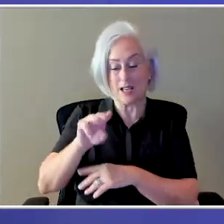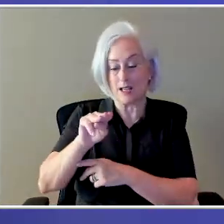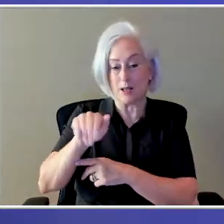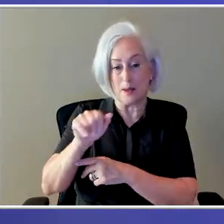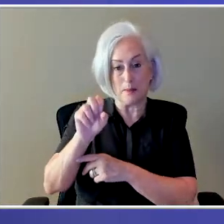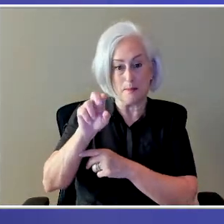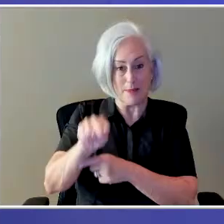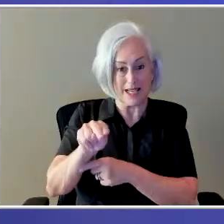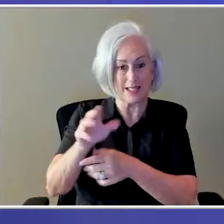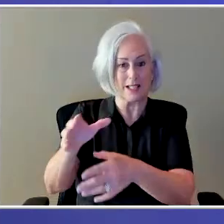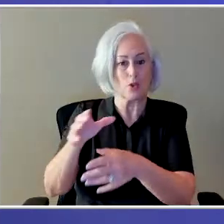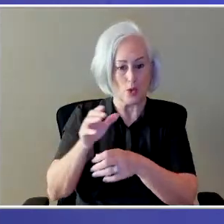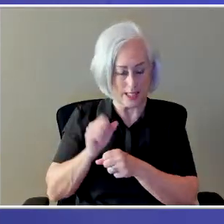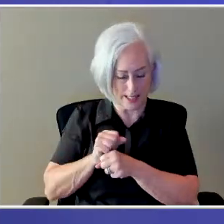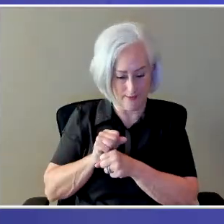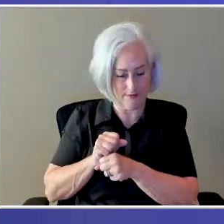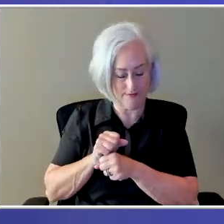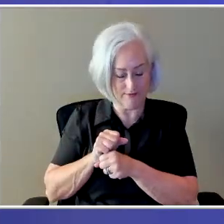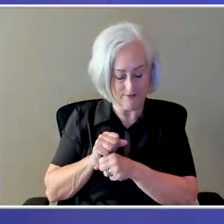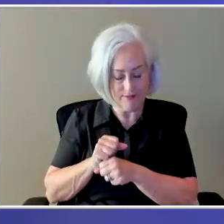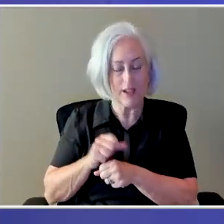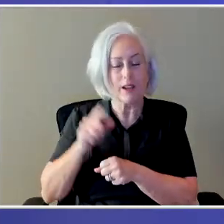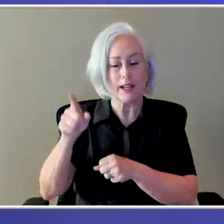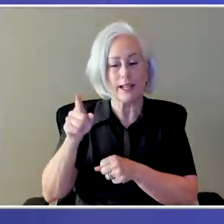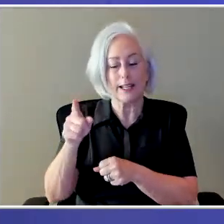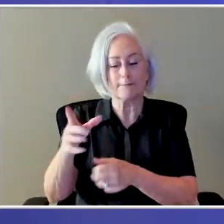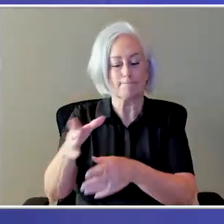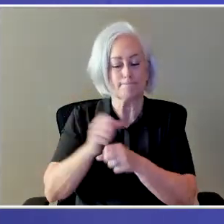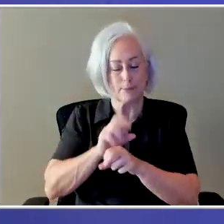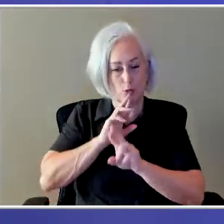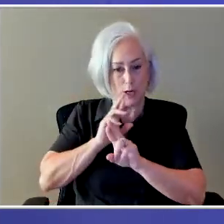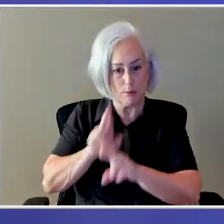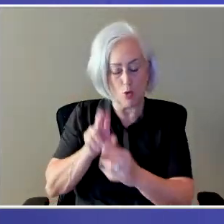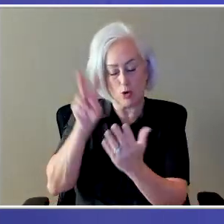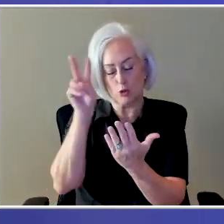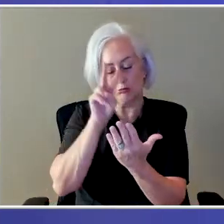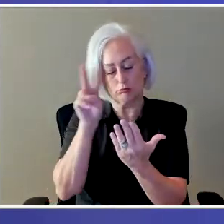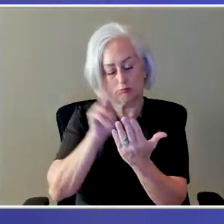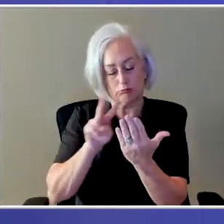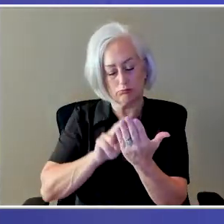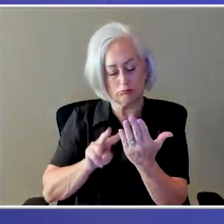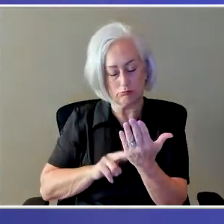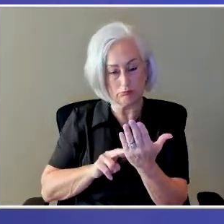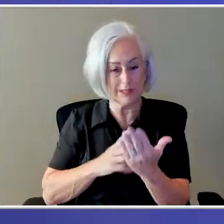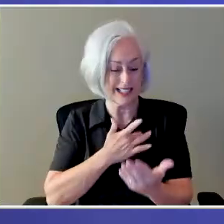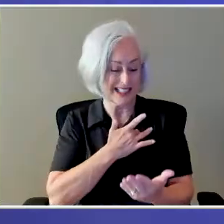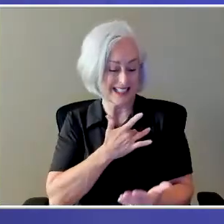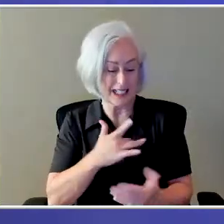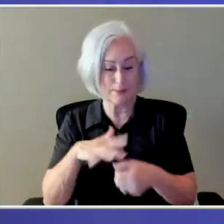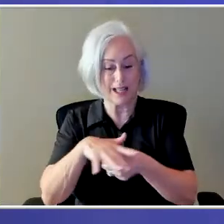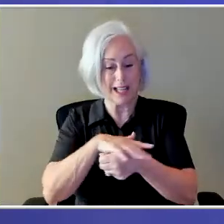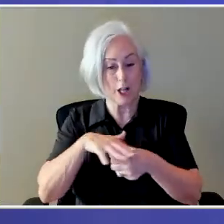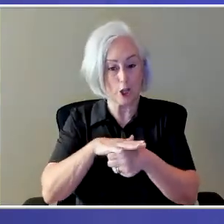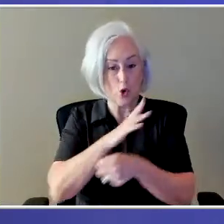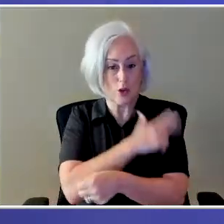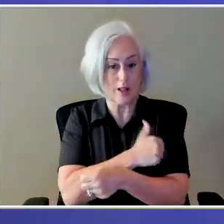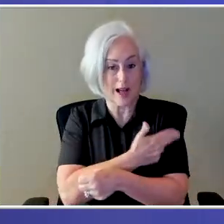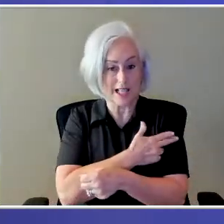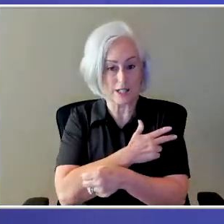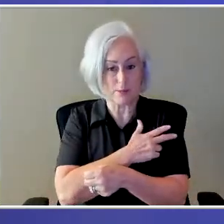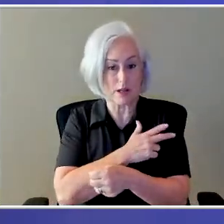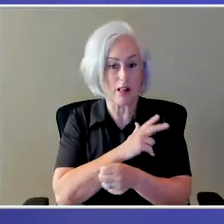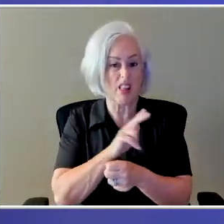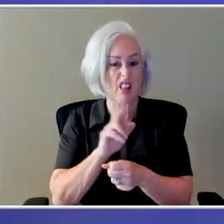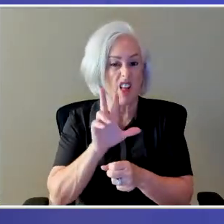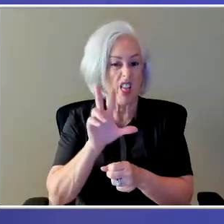from the outside hospital. And in that meantime, usually it takes about 30 minutes if it's a local hospital, or 3 to 4 hours. I think it was about